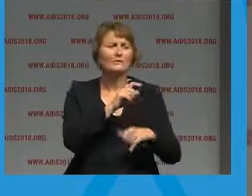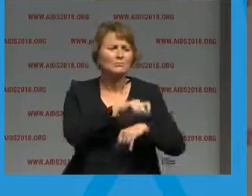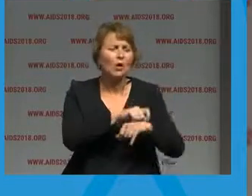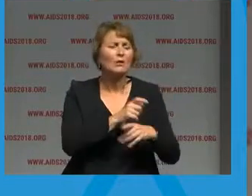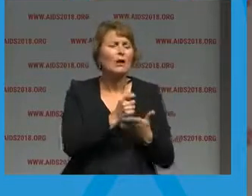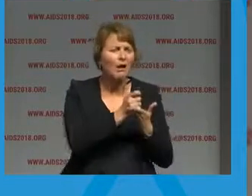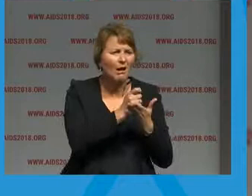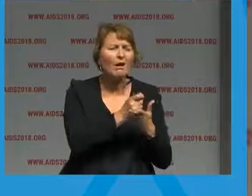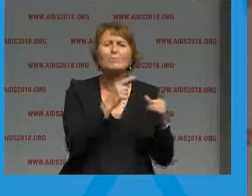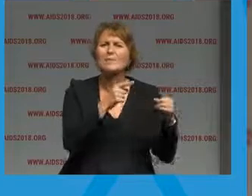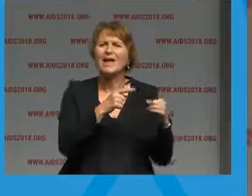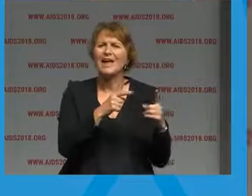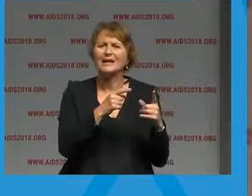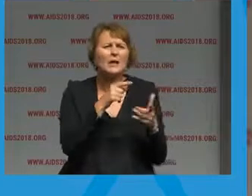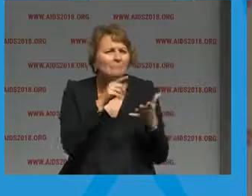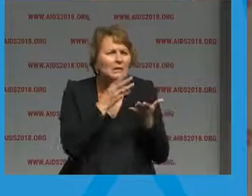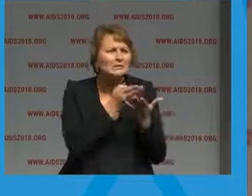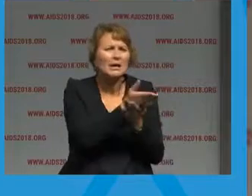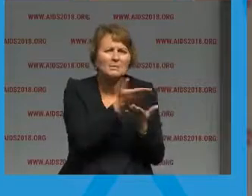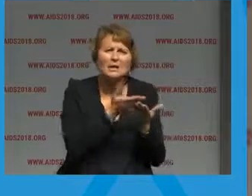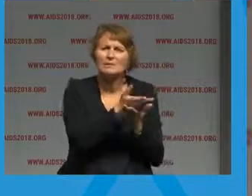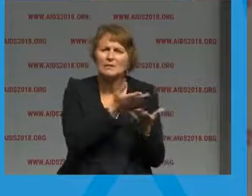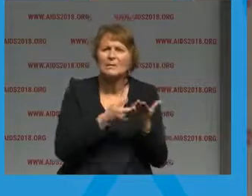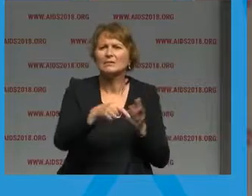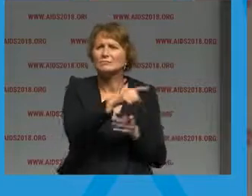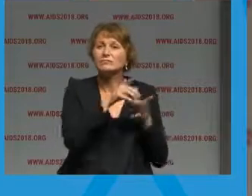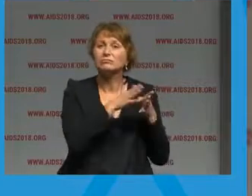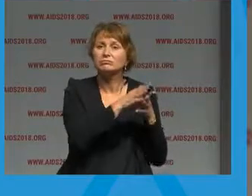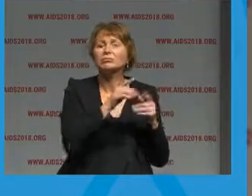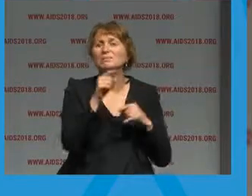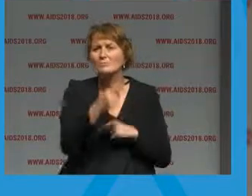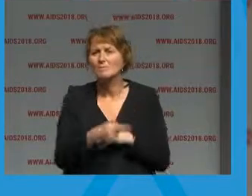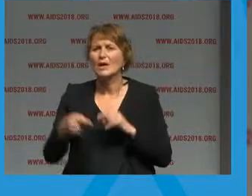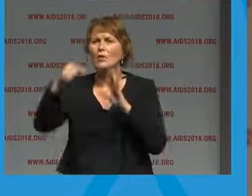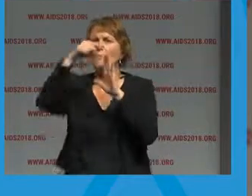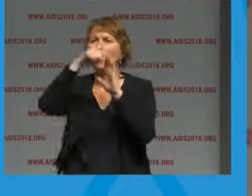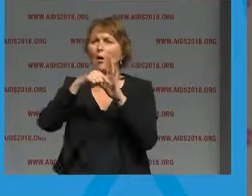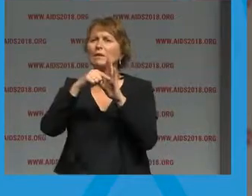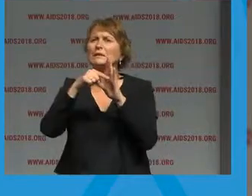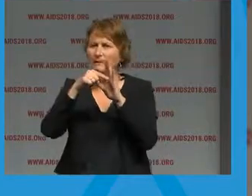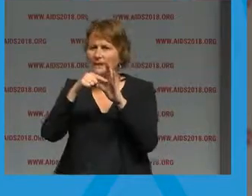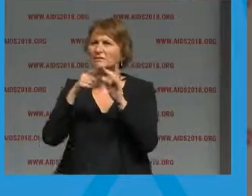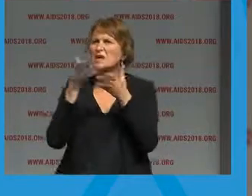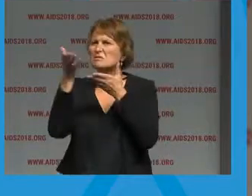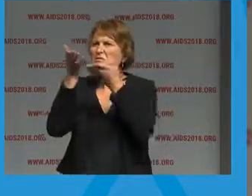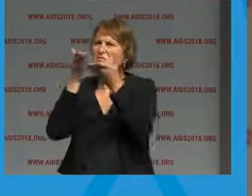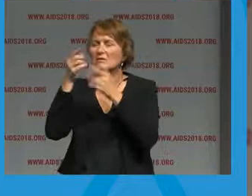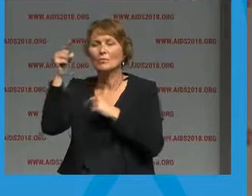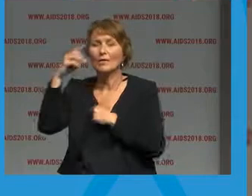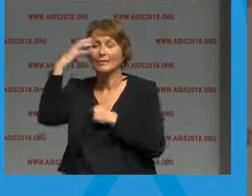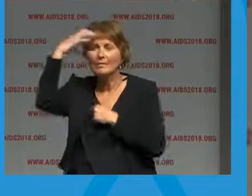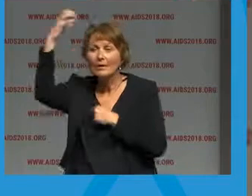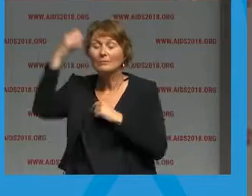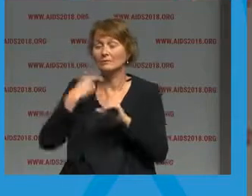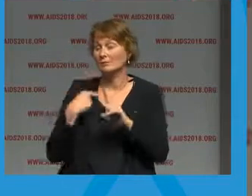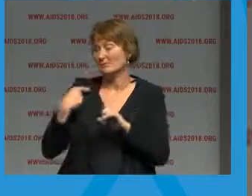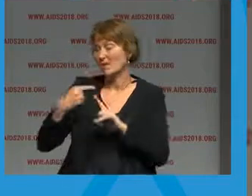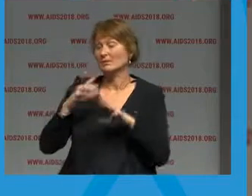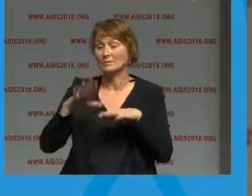community level and policy advocacy at the macro level. She spent the last decade advocating for inclusion